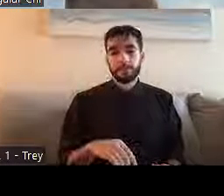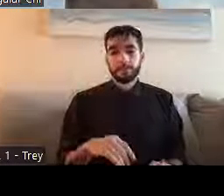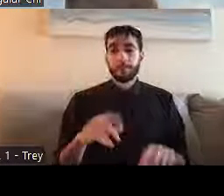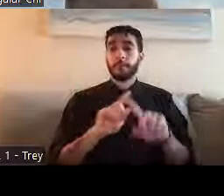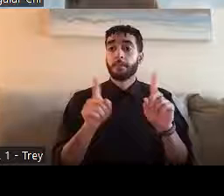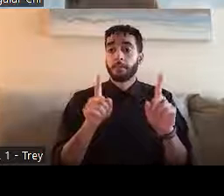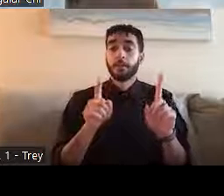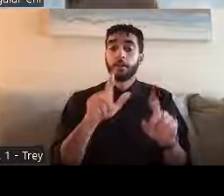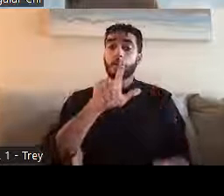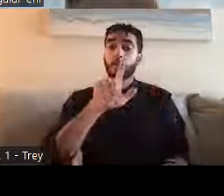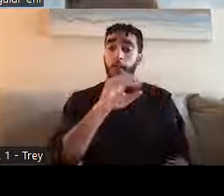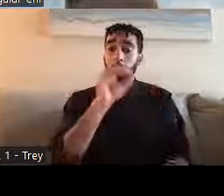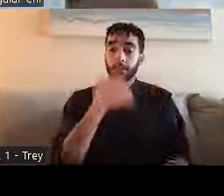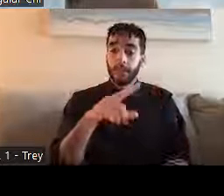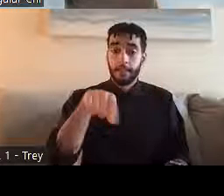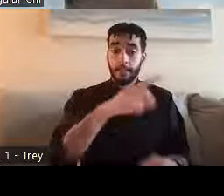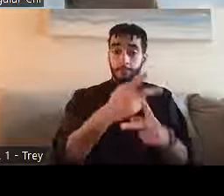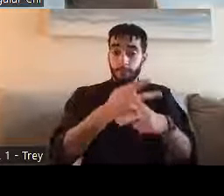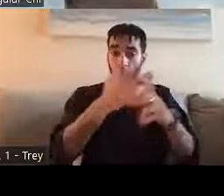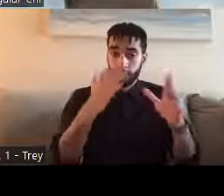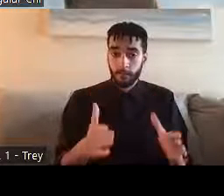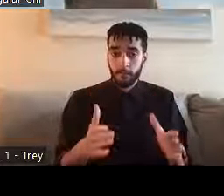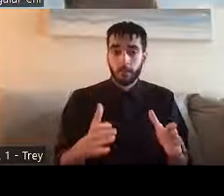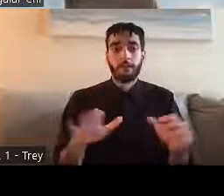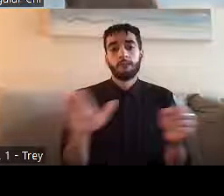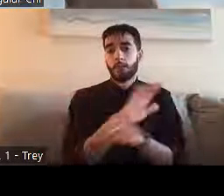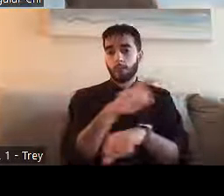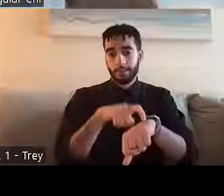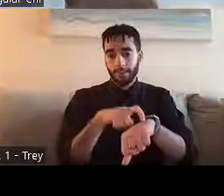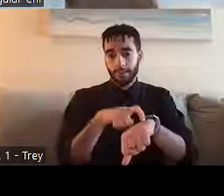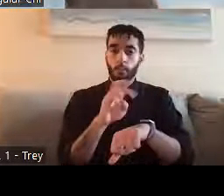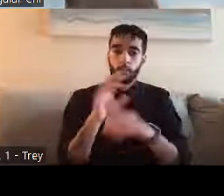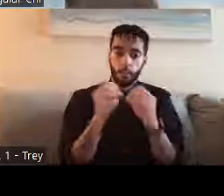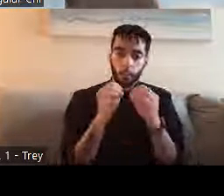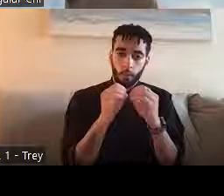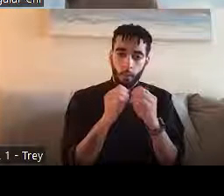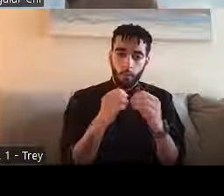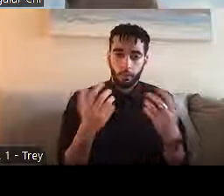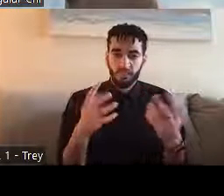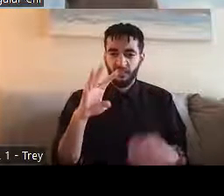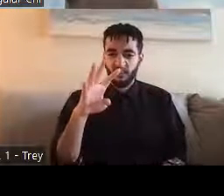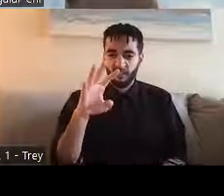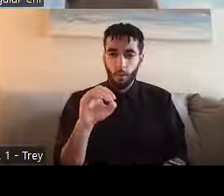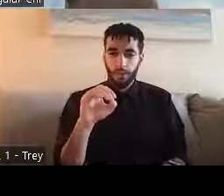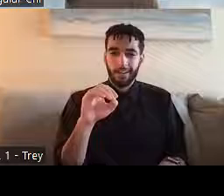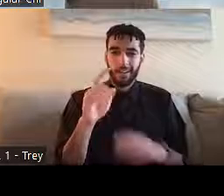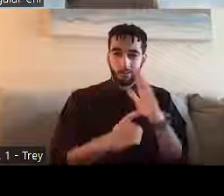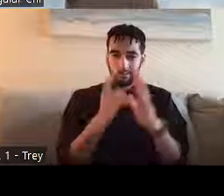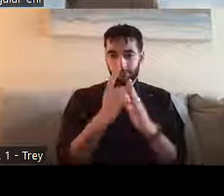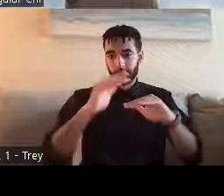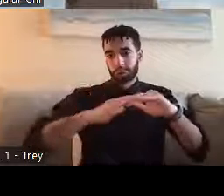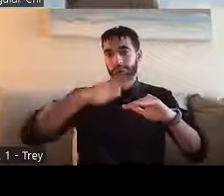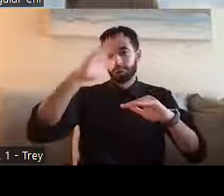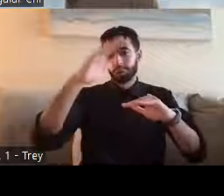21% of caregivers provided care full-time and more. So that's 40 hours or more to those with AD,